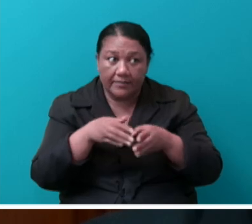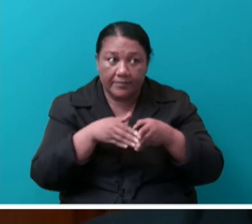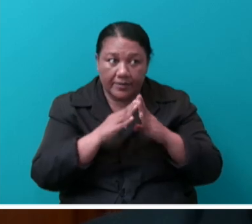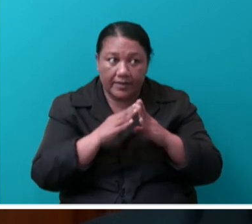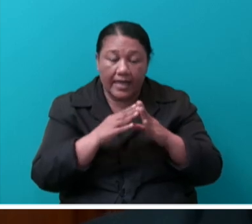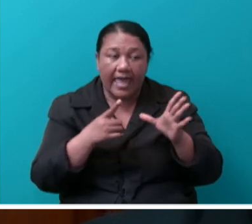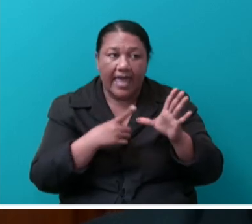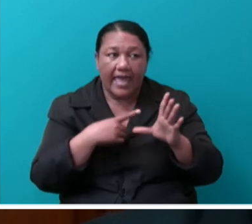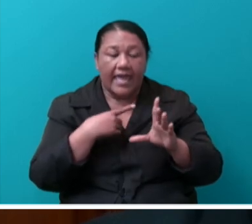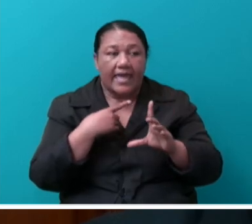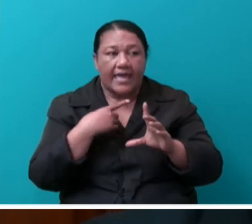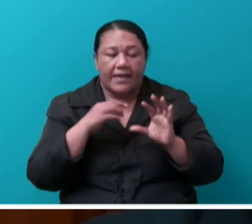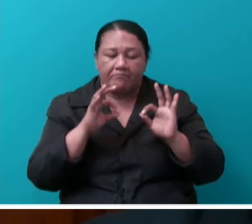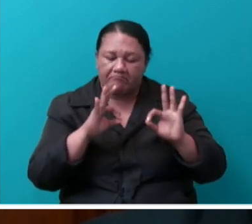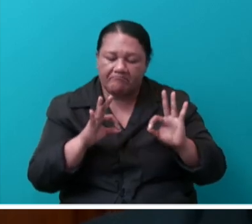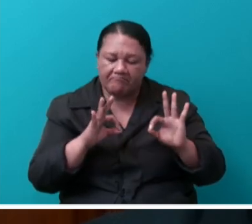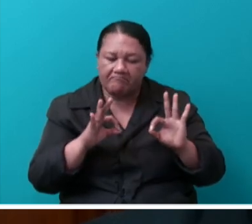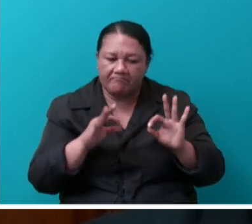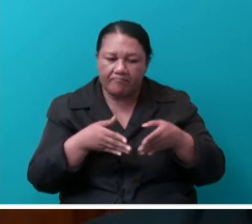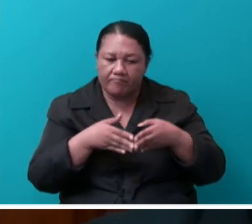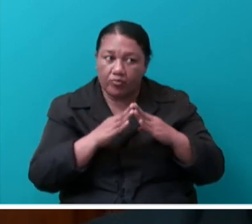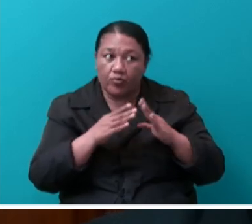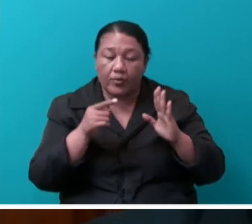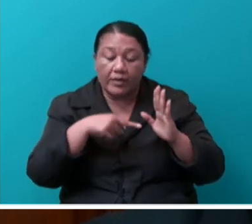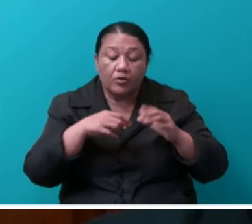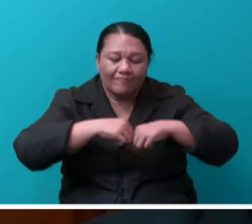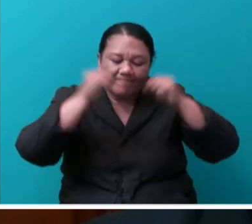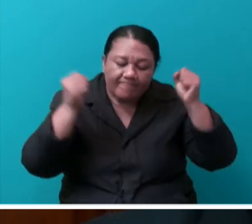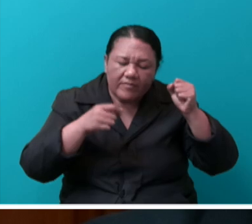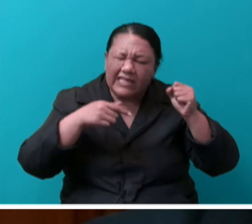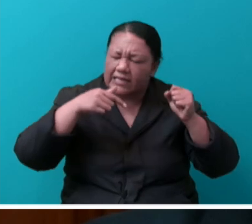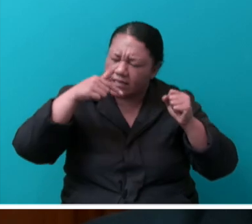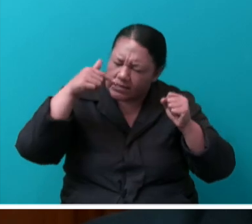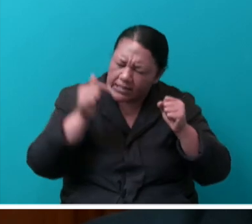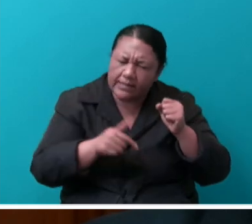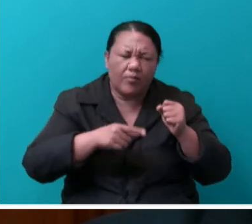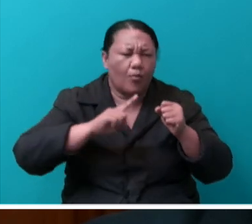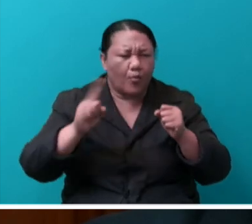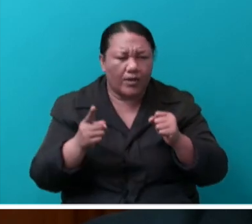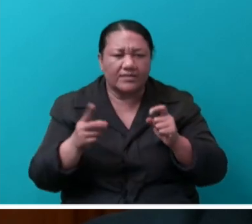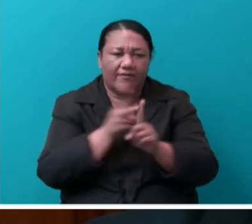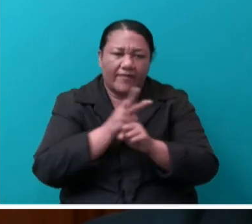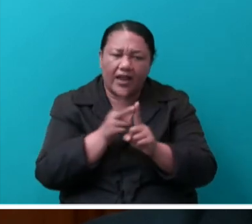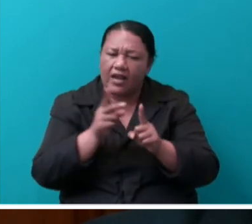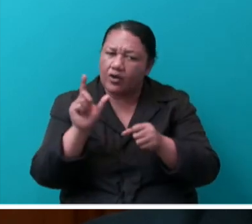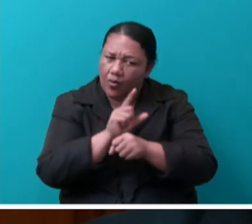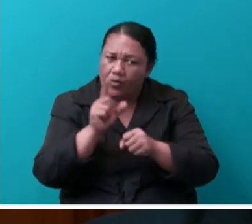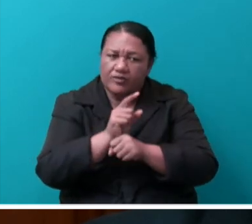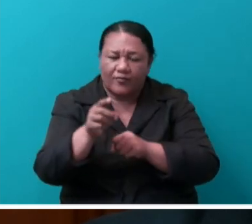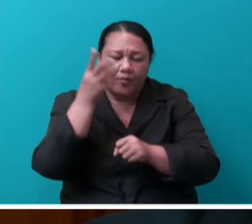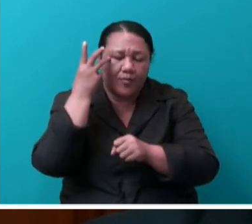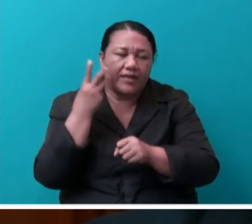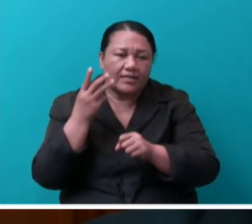setting to look at the root causes of violence against women and children,